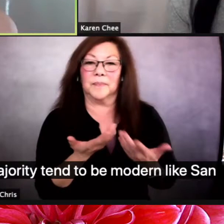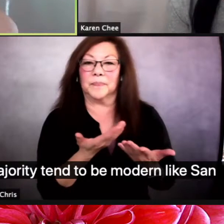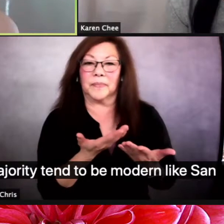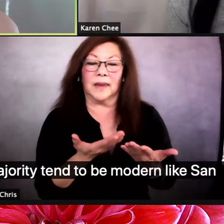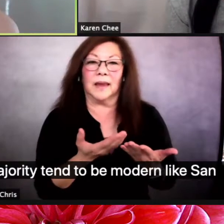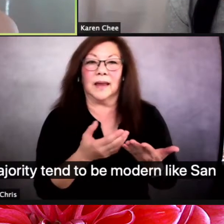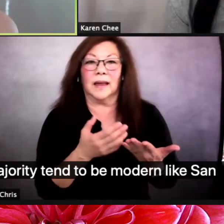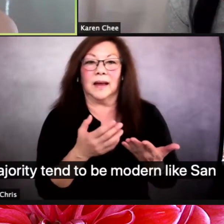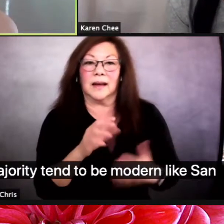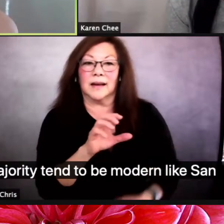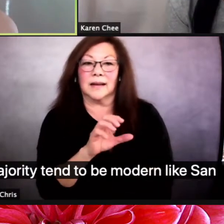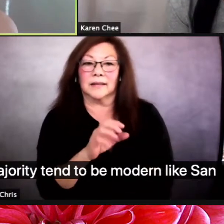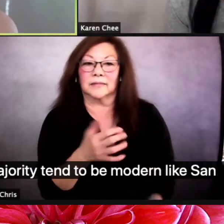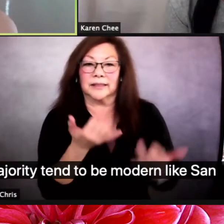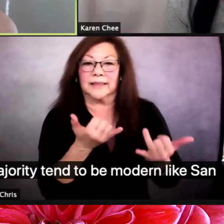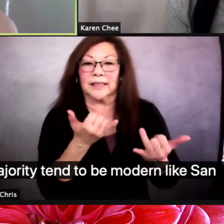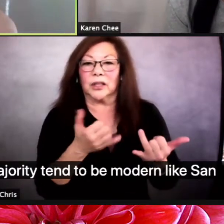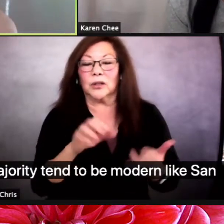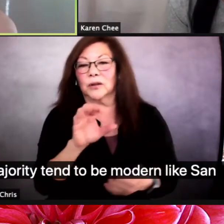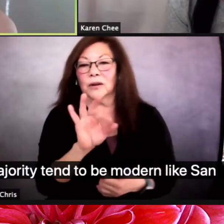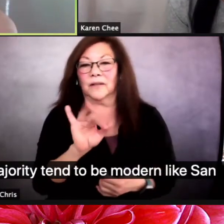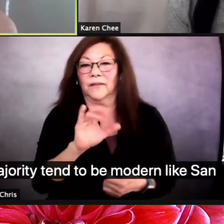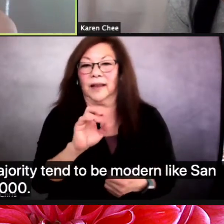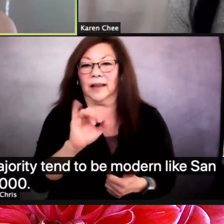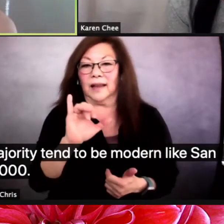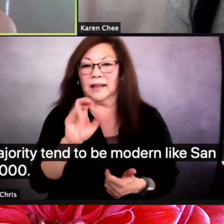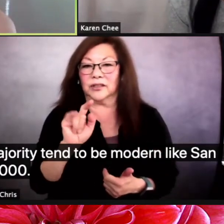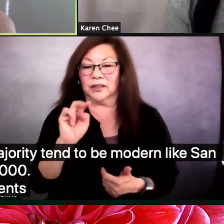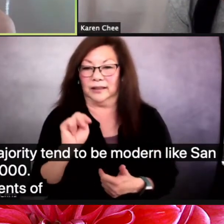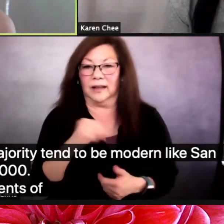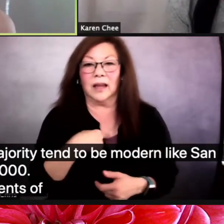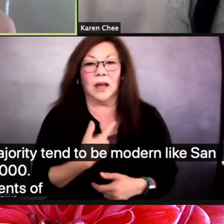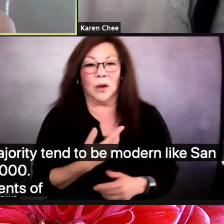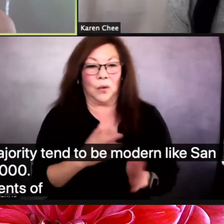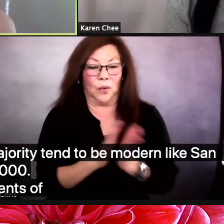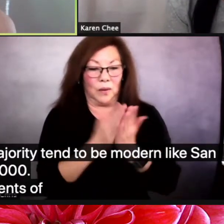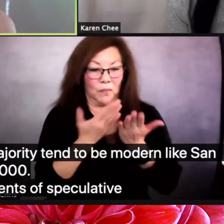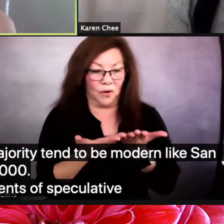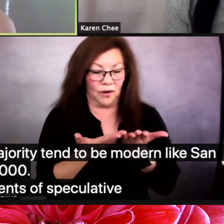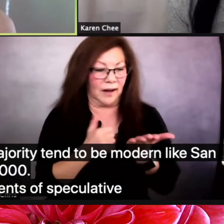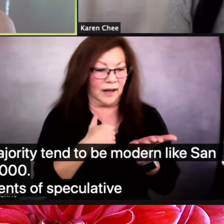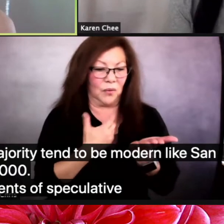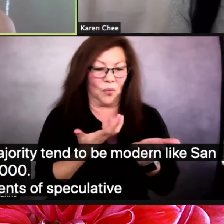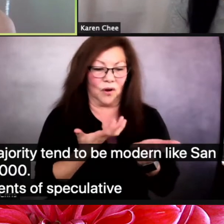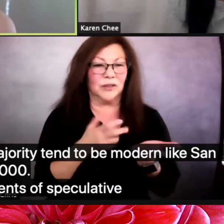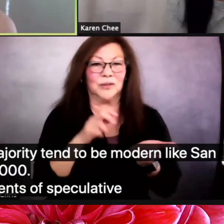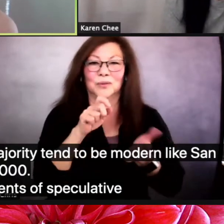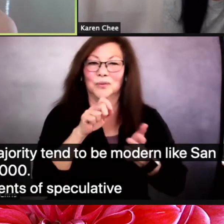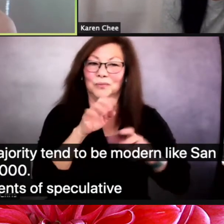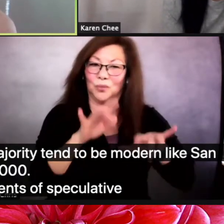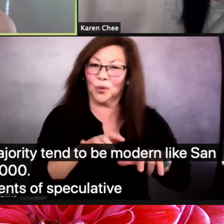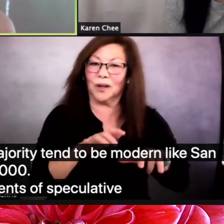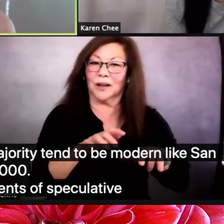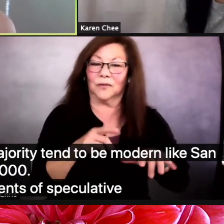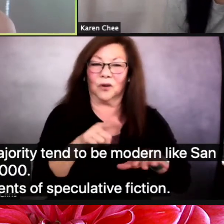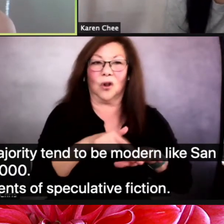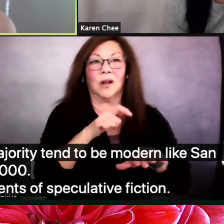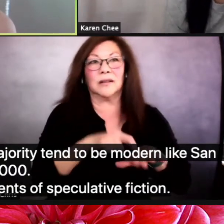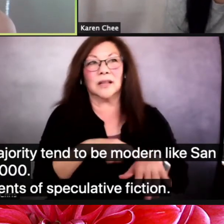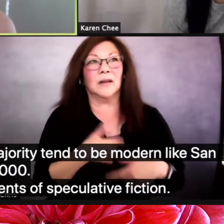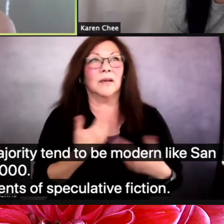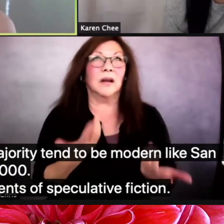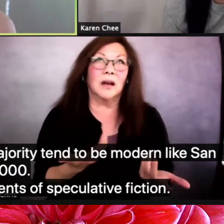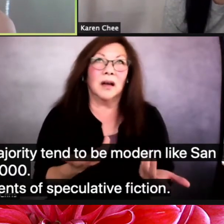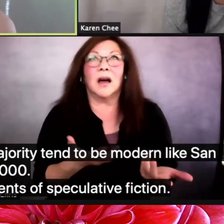fiction. And when this book first came to me, I actually didn't want to work on it for a long time because I was like, oh my God, I don't want to write a